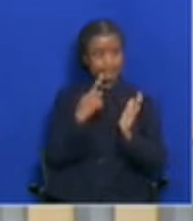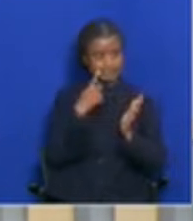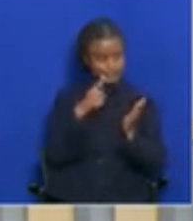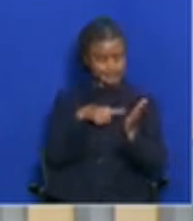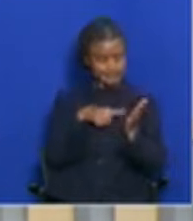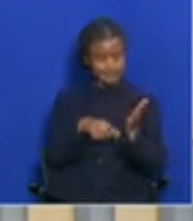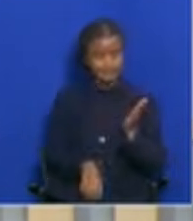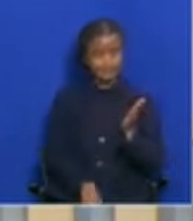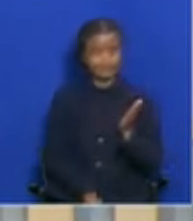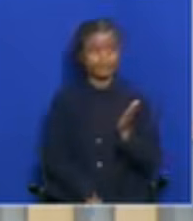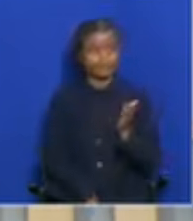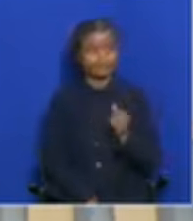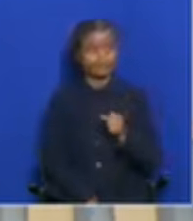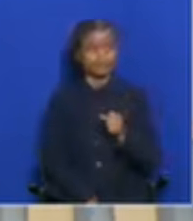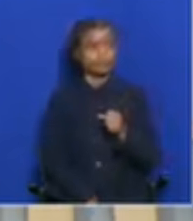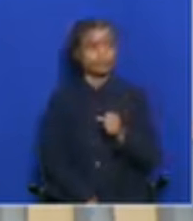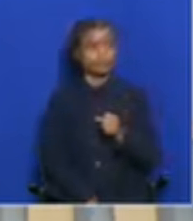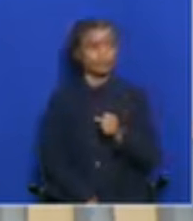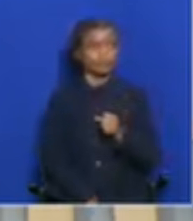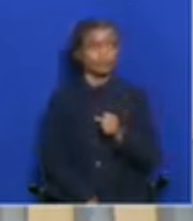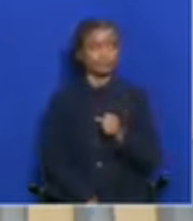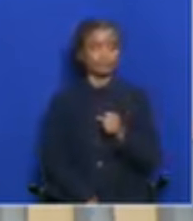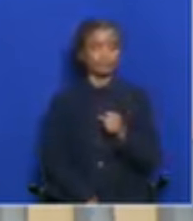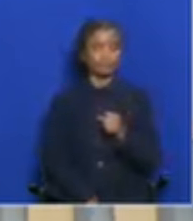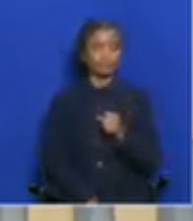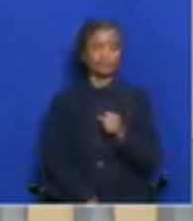In our exhibit file, do we have the 28.2?